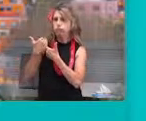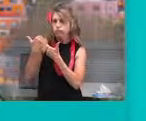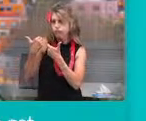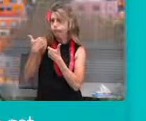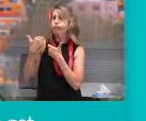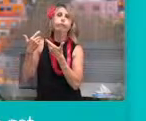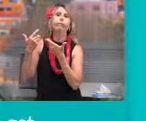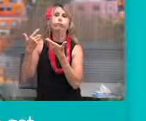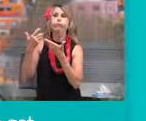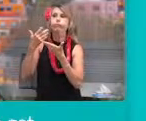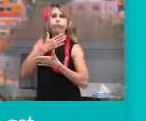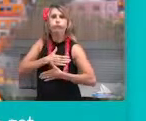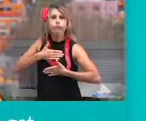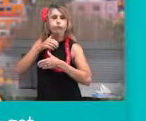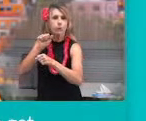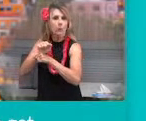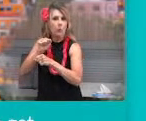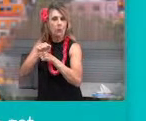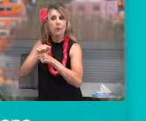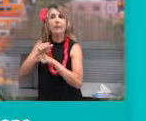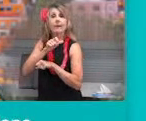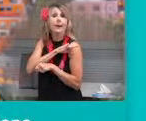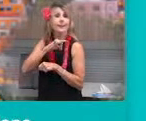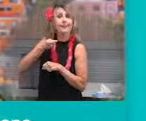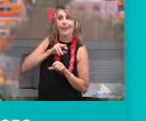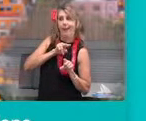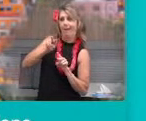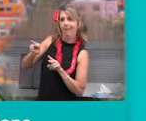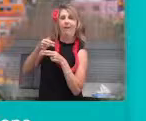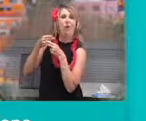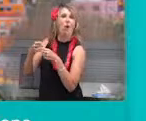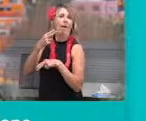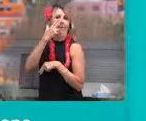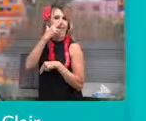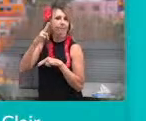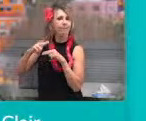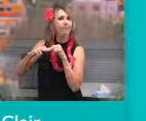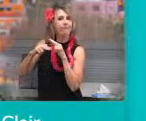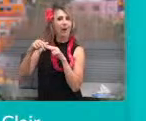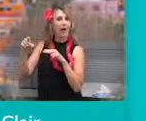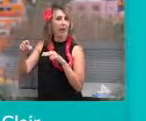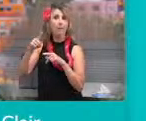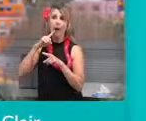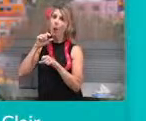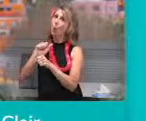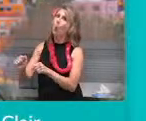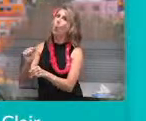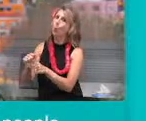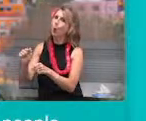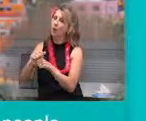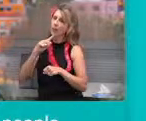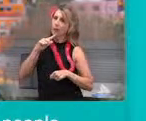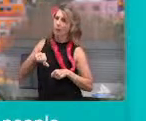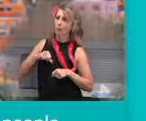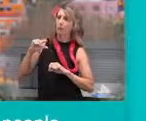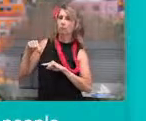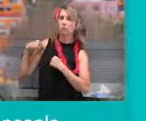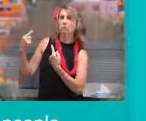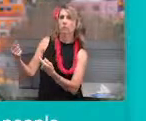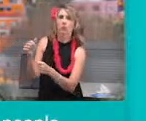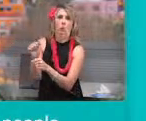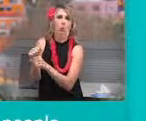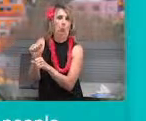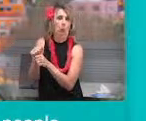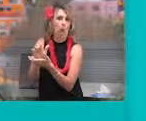his colleagues as a fun guy, but always ready to get down to work and get the job done. Rick is proud of his time with St. Clair Catholic and